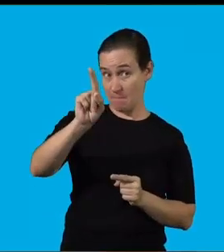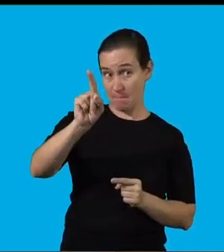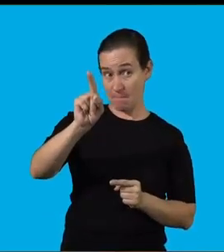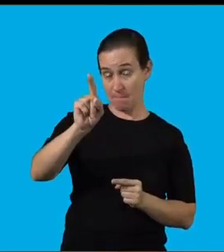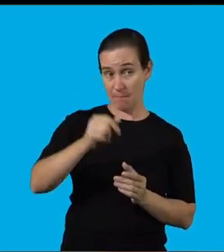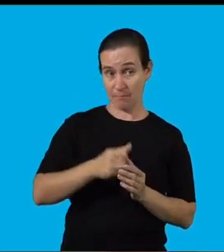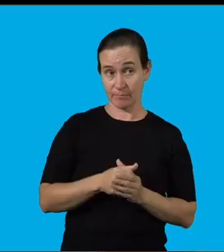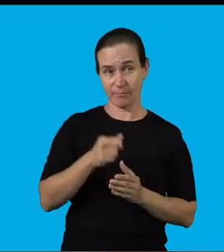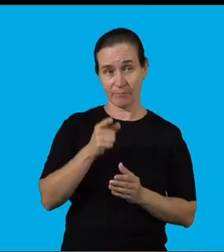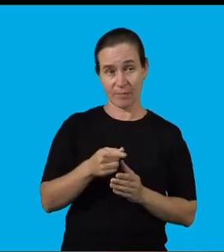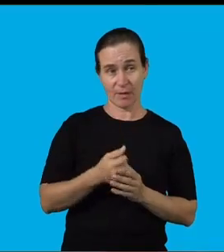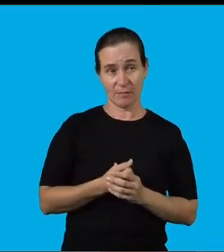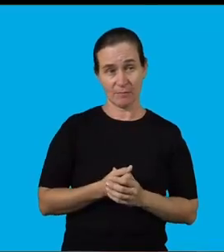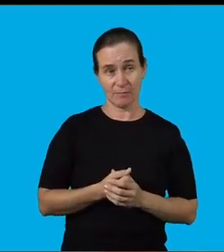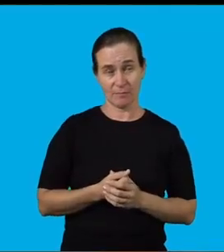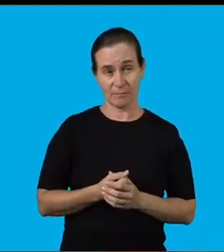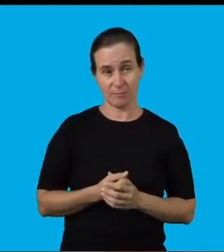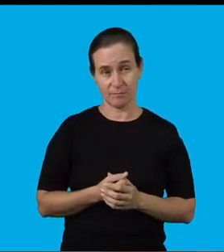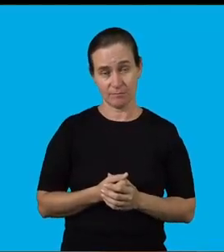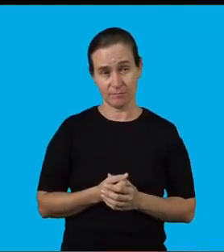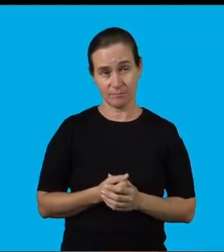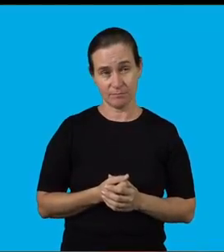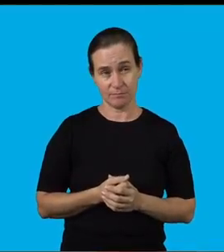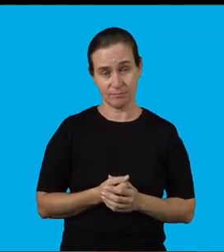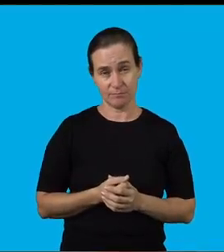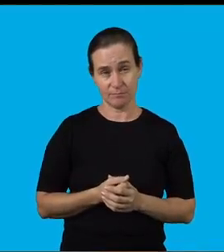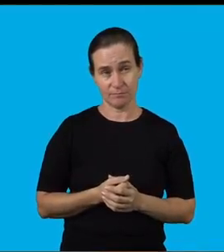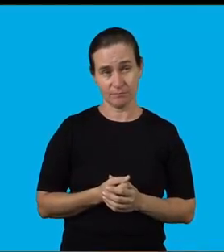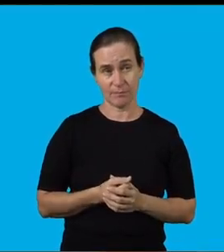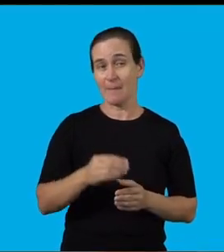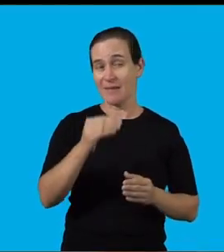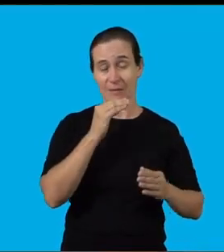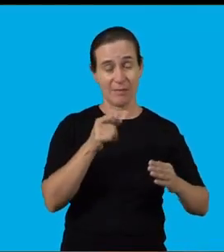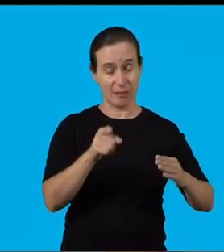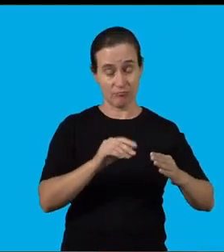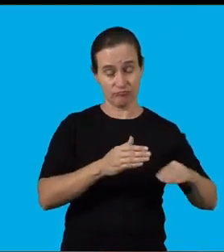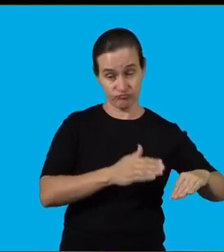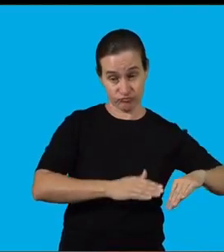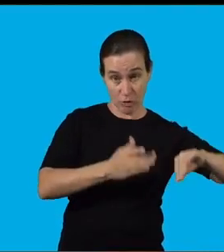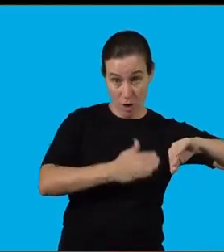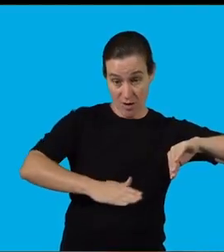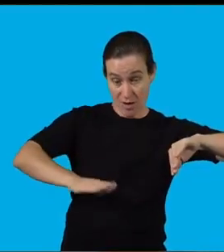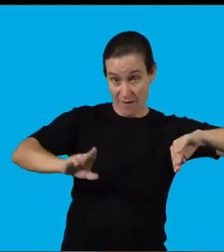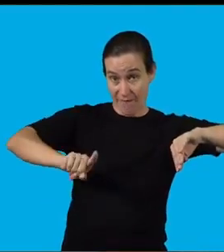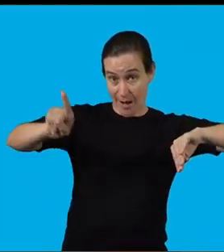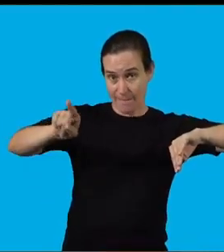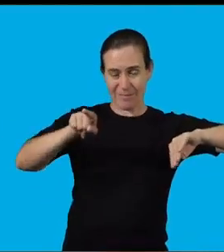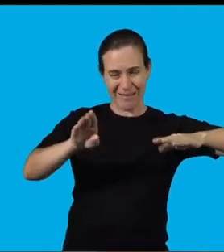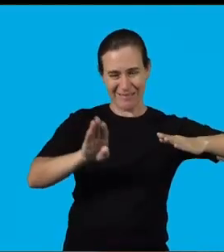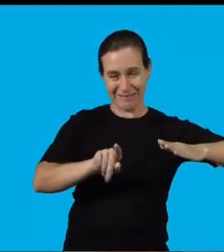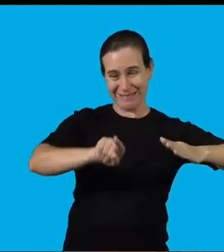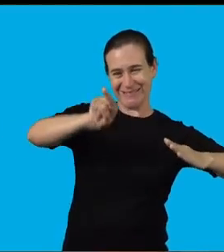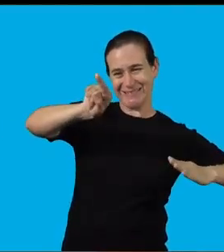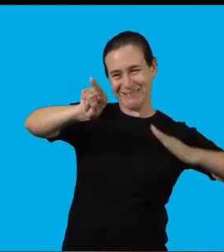And for this section beyond a half, your graph is concave down. So